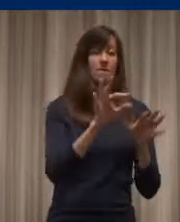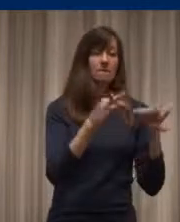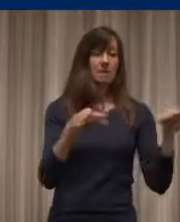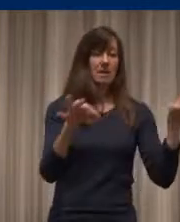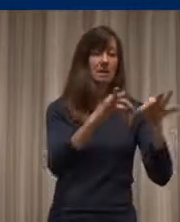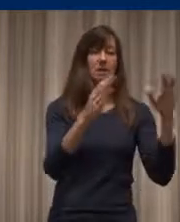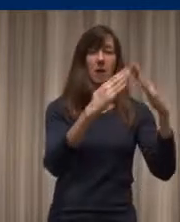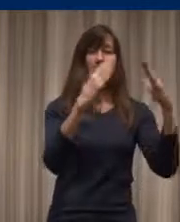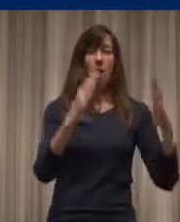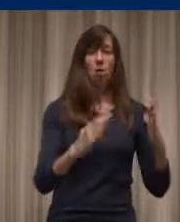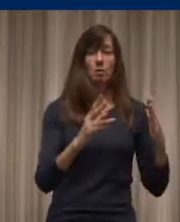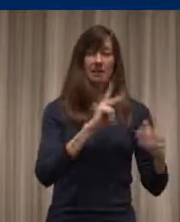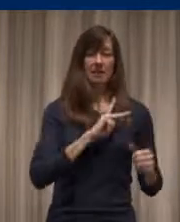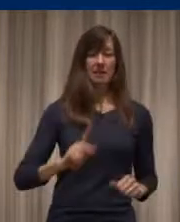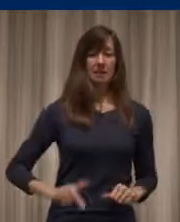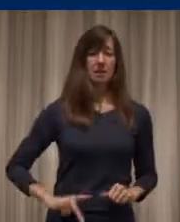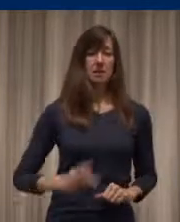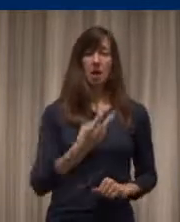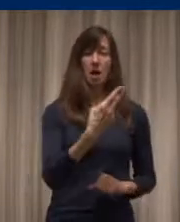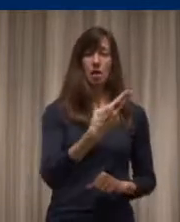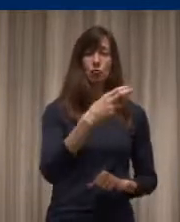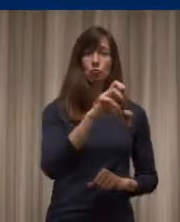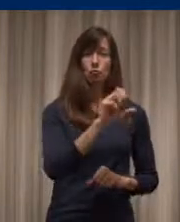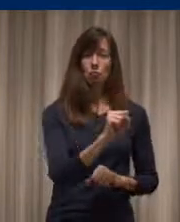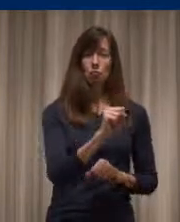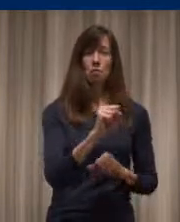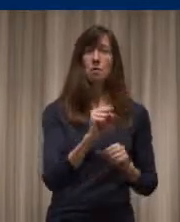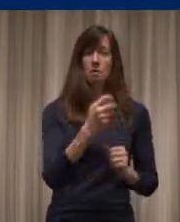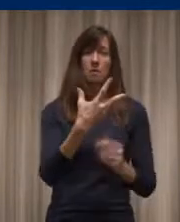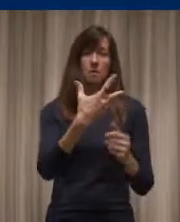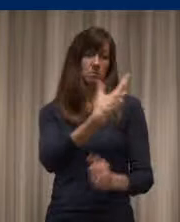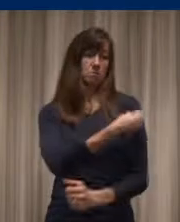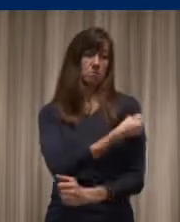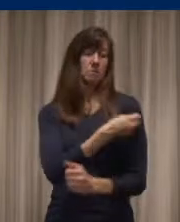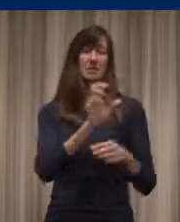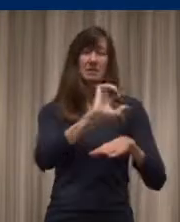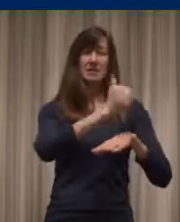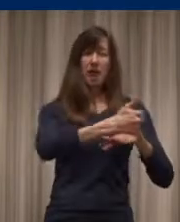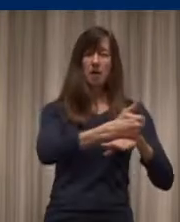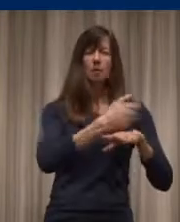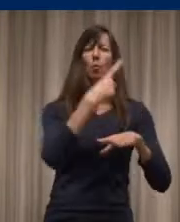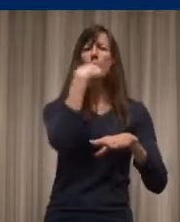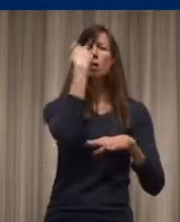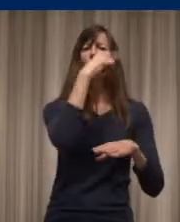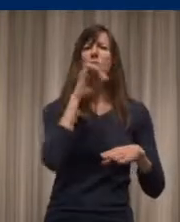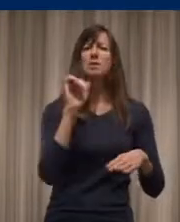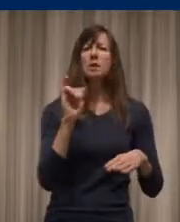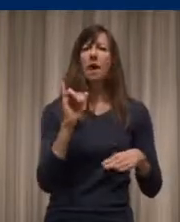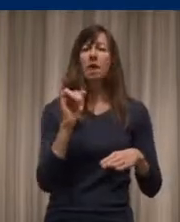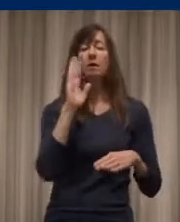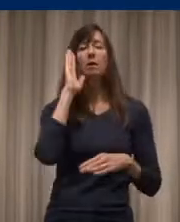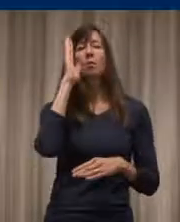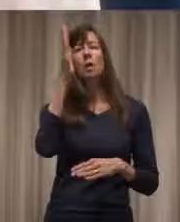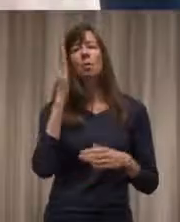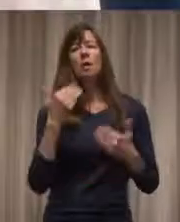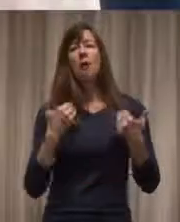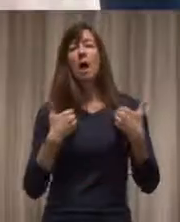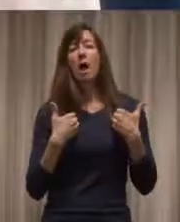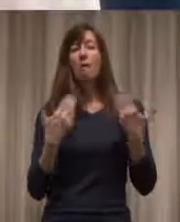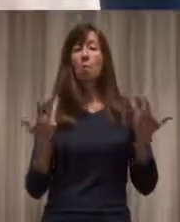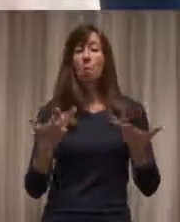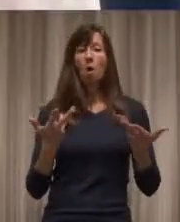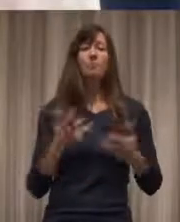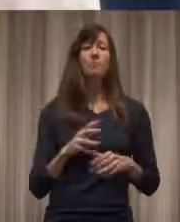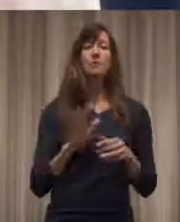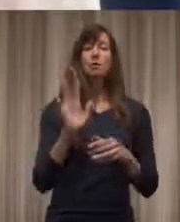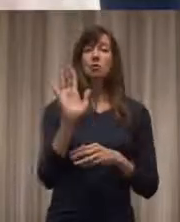site will look like. To give you a sense of this, we'll have 25 vaccination points